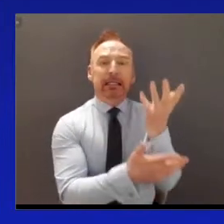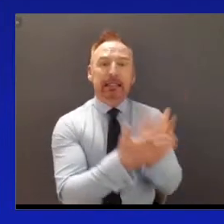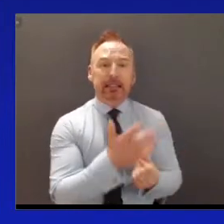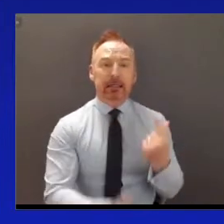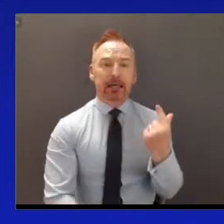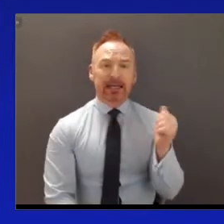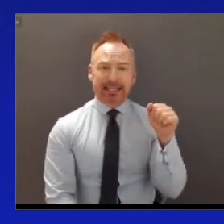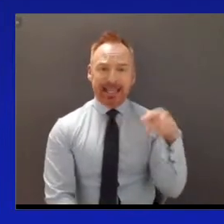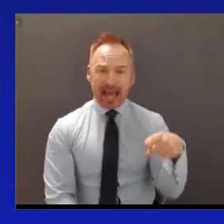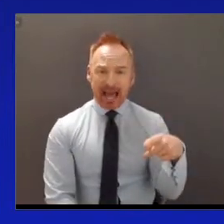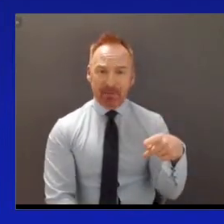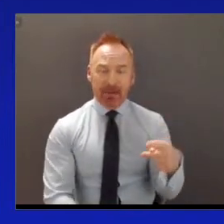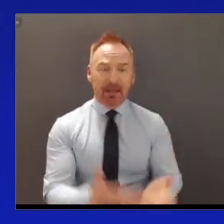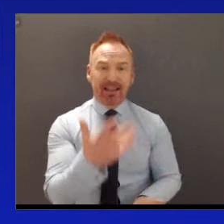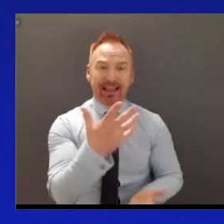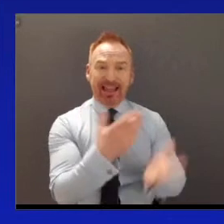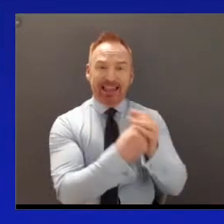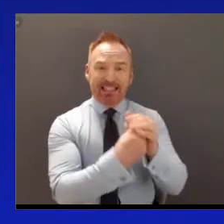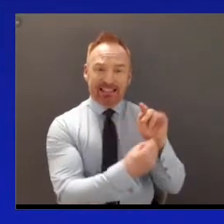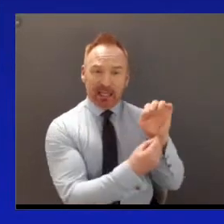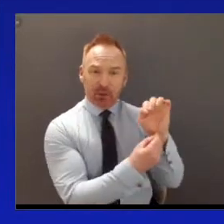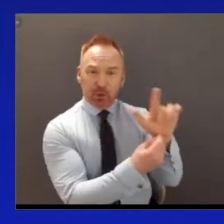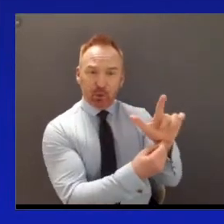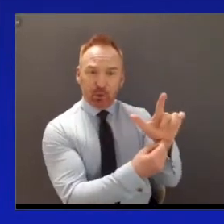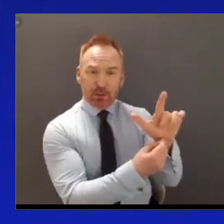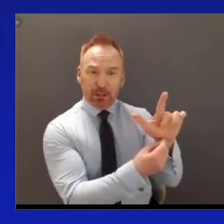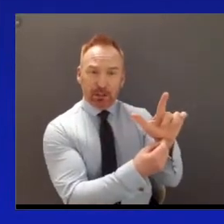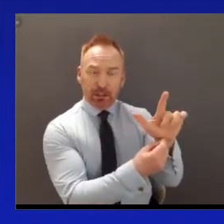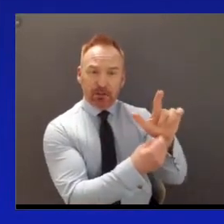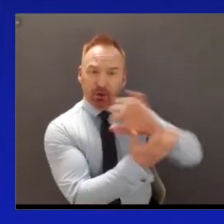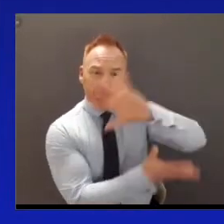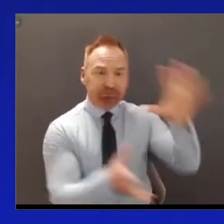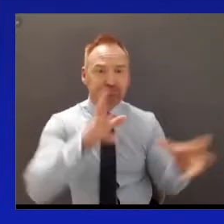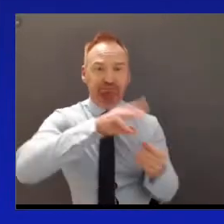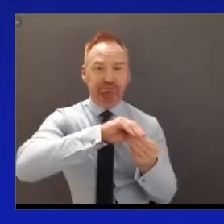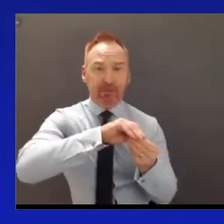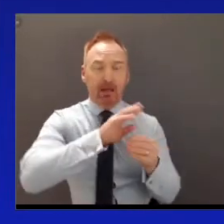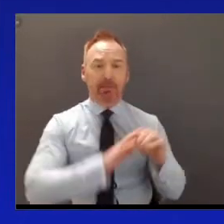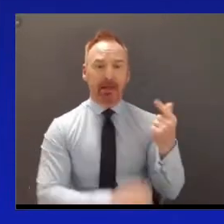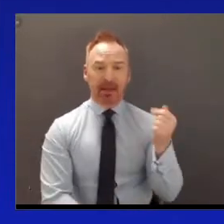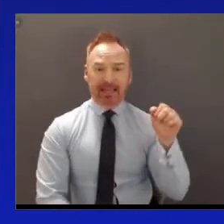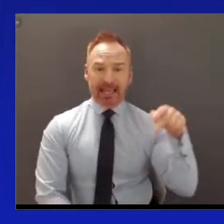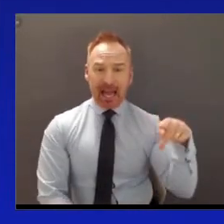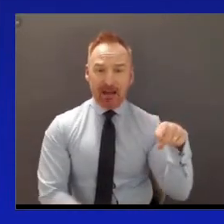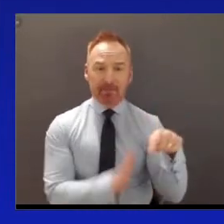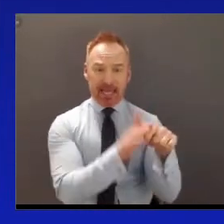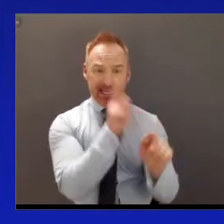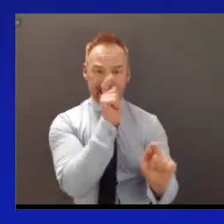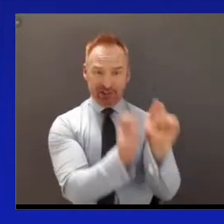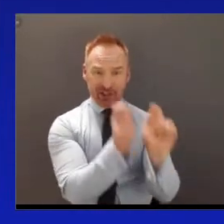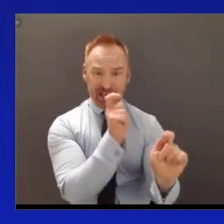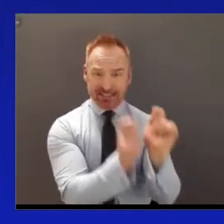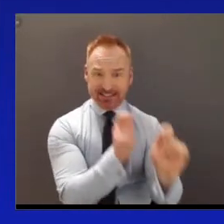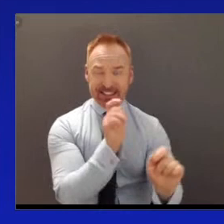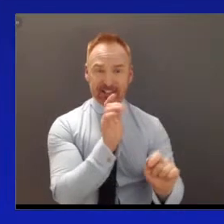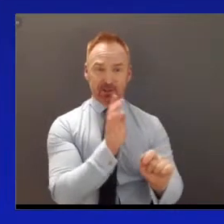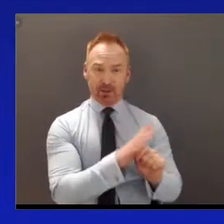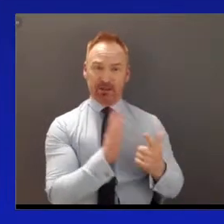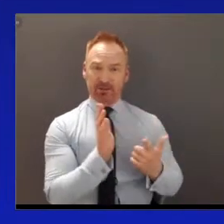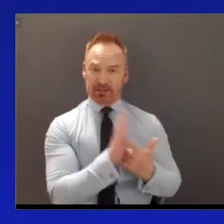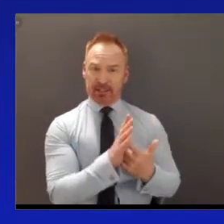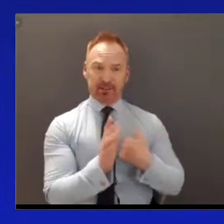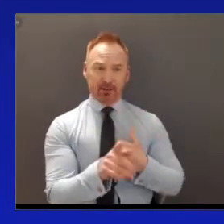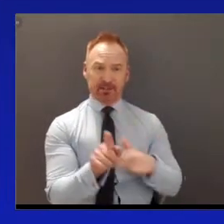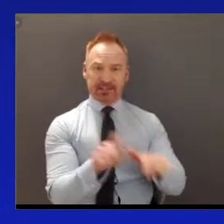provided from a logistics standpoint to understand where the gaps may be and what they need to adjust, and in real time. The more